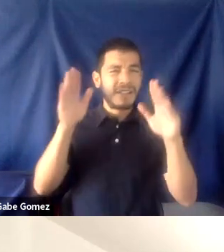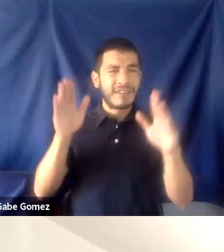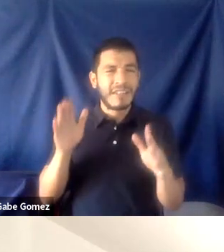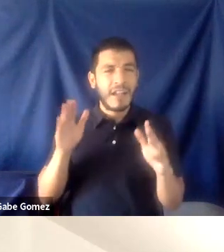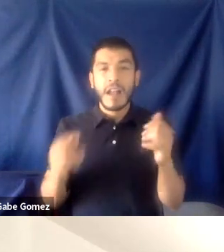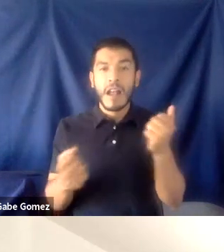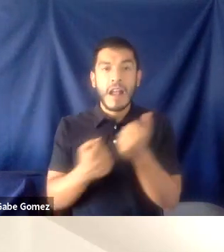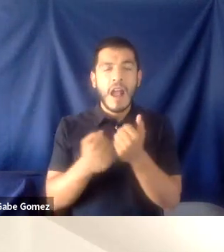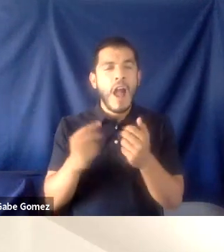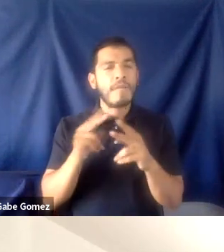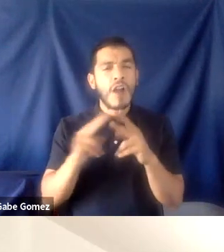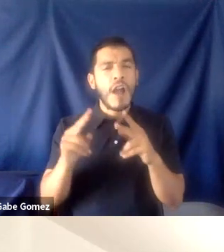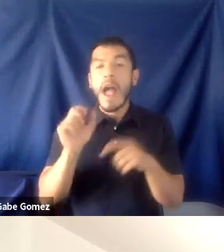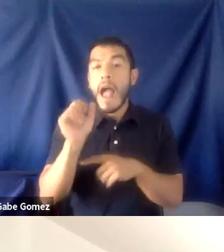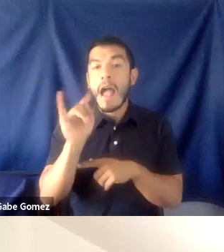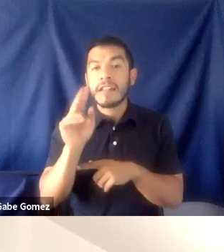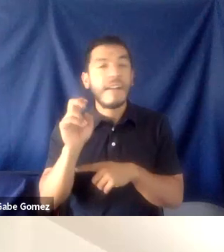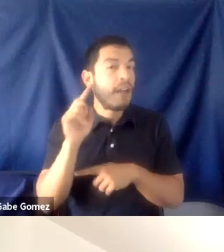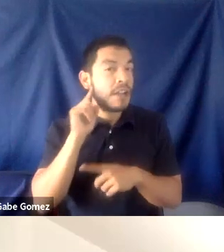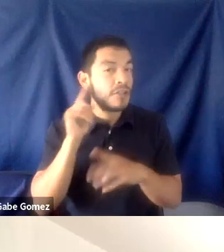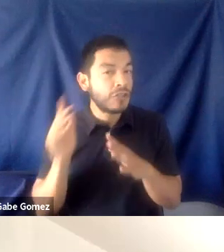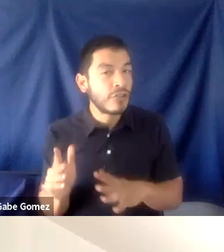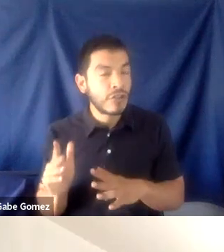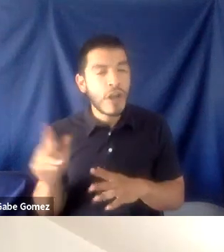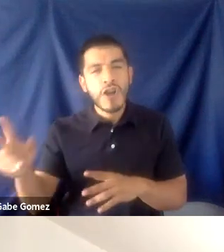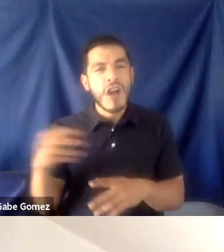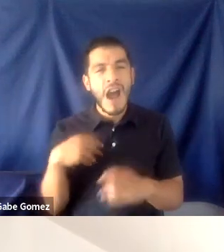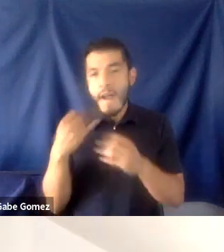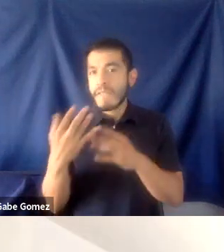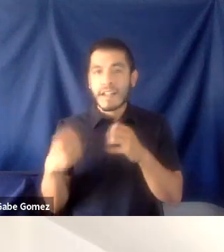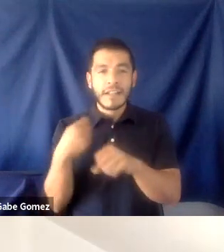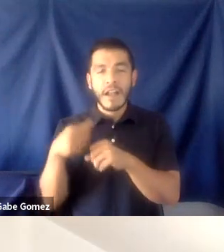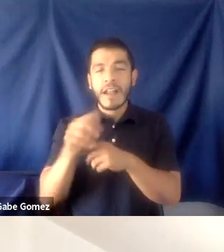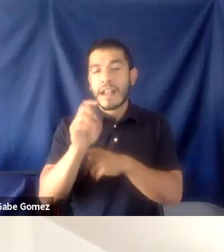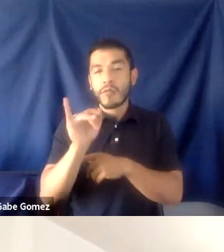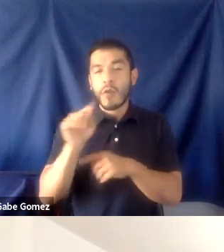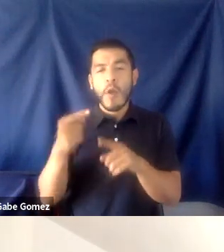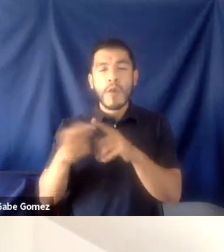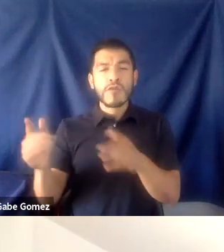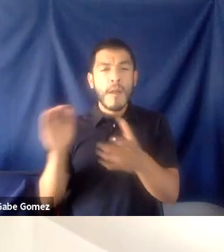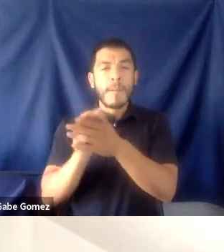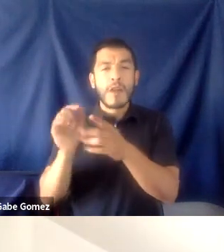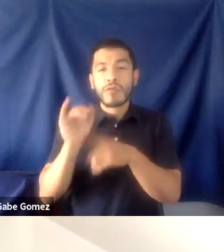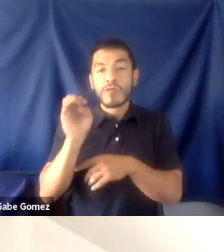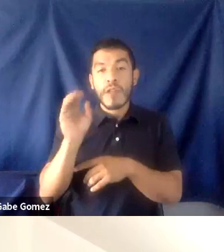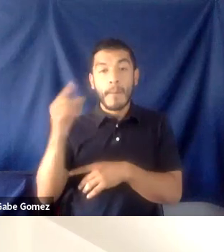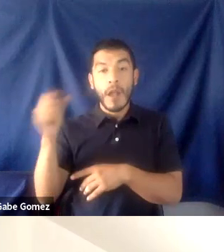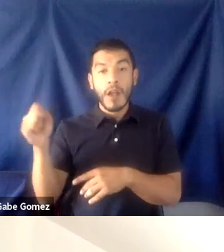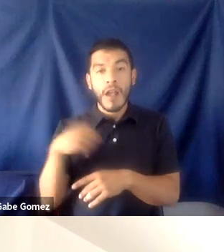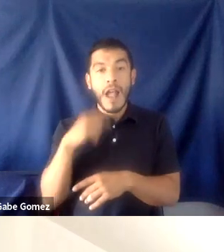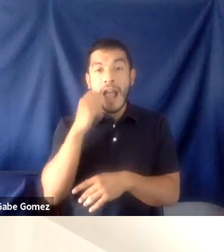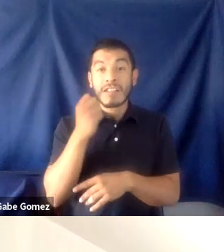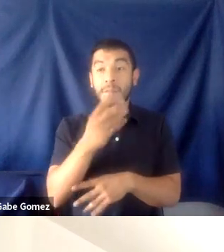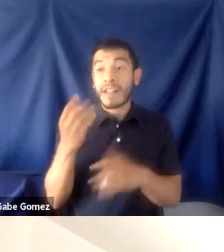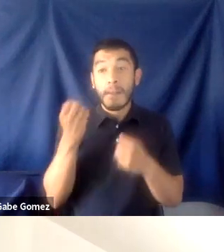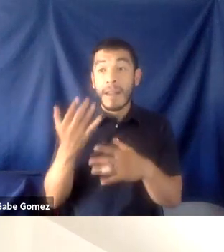active listener. She spent years in Detroit, when she was married to James Boggs. She said, I just spent several